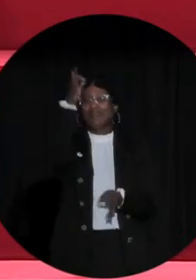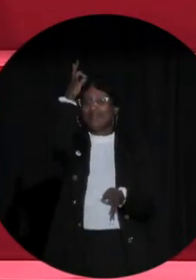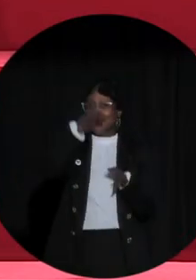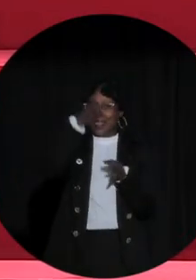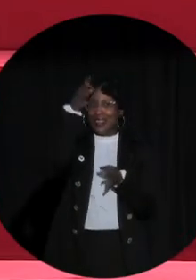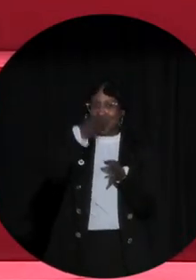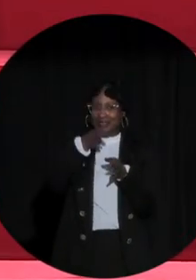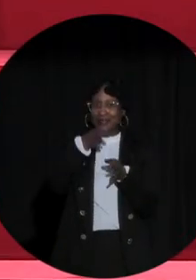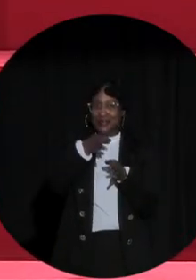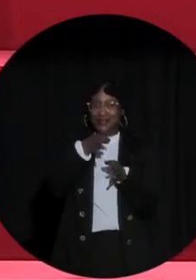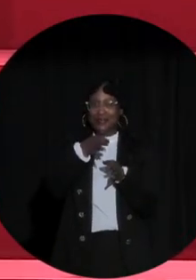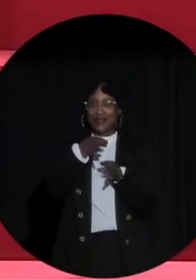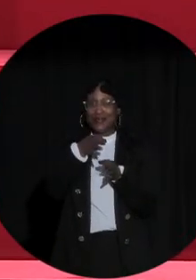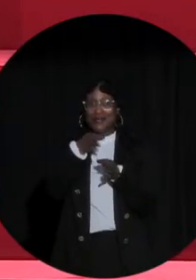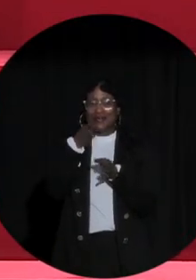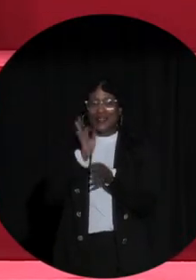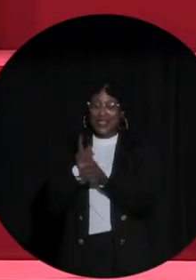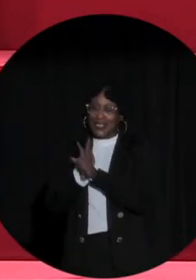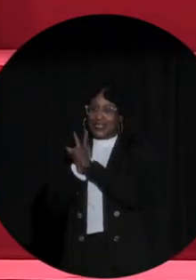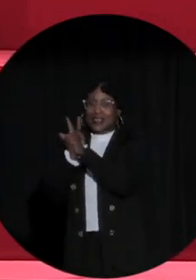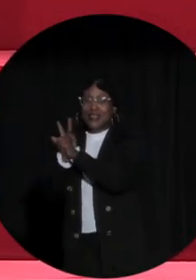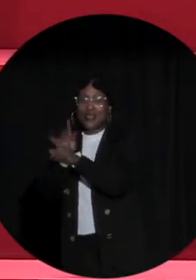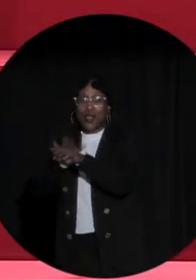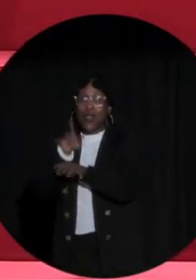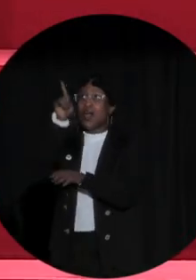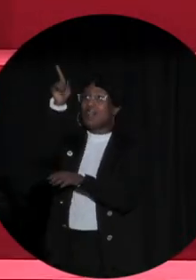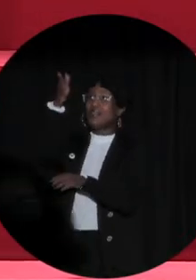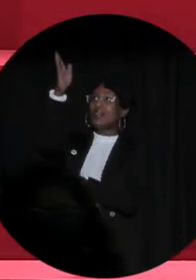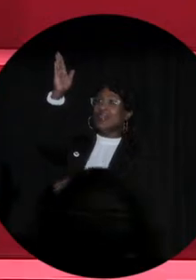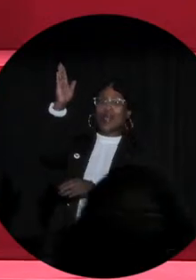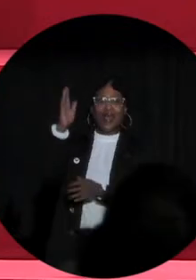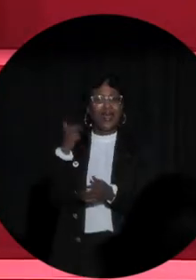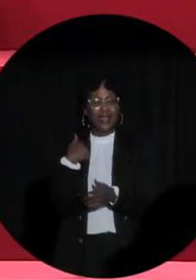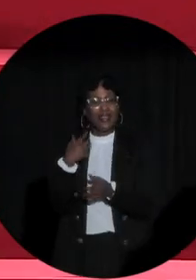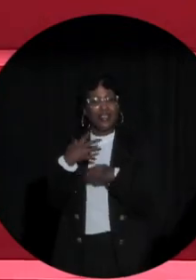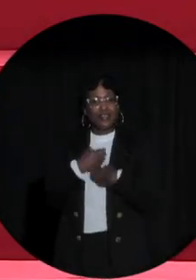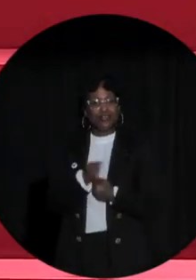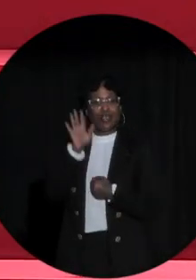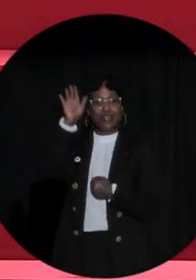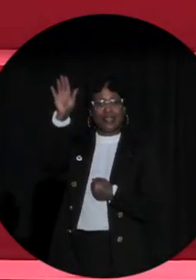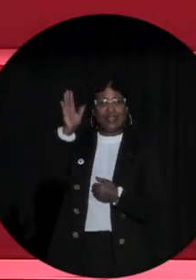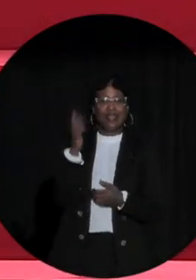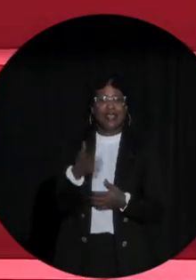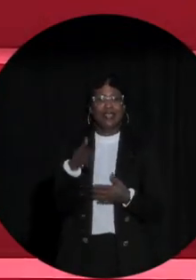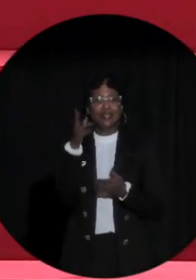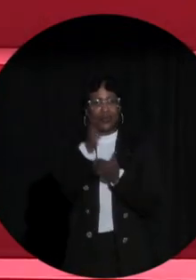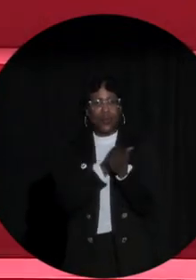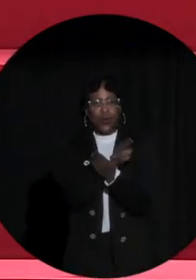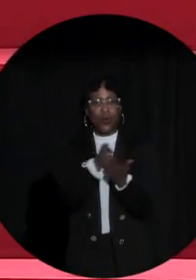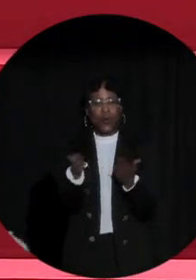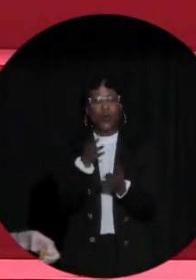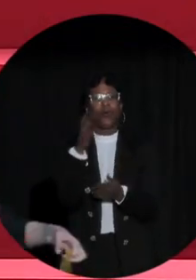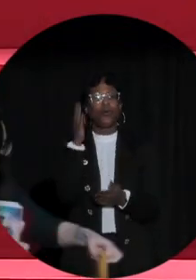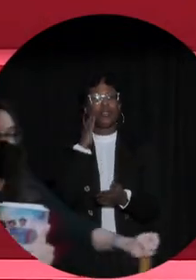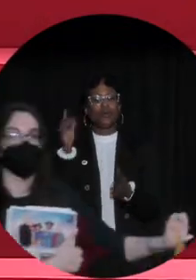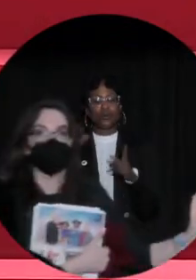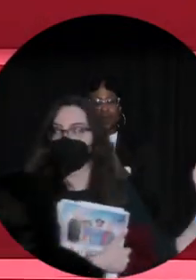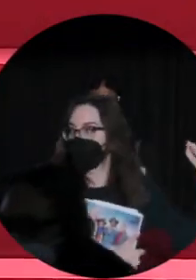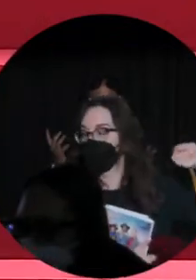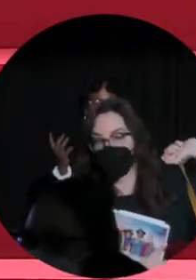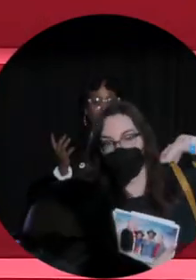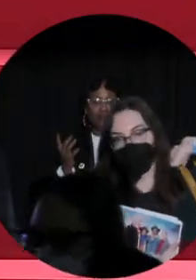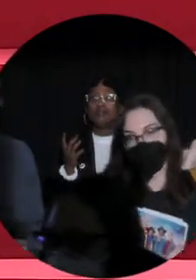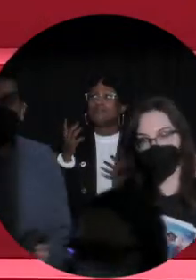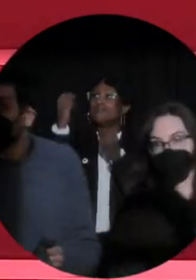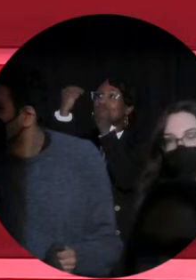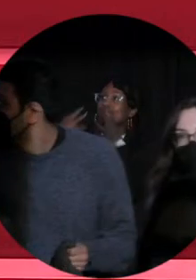Leaning on the Lord and trusting in His holy word. Trusting in His holy word. And now, wouldn't